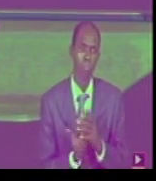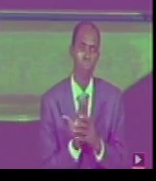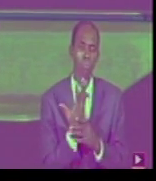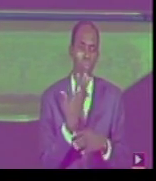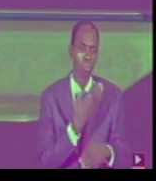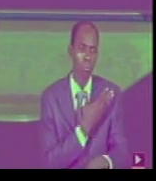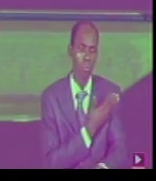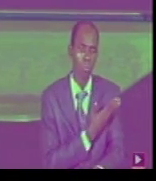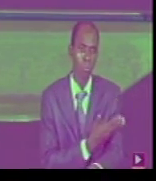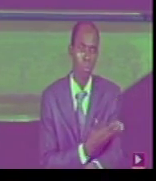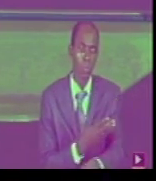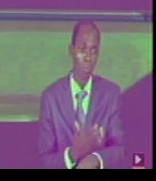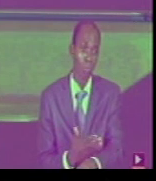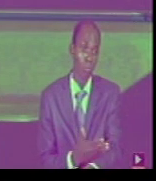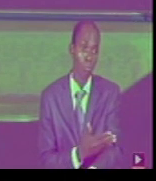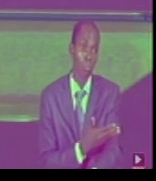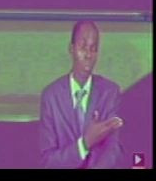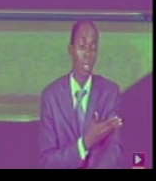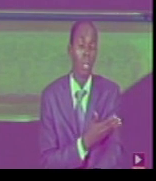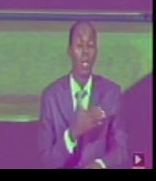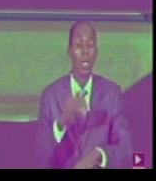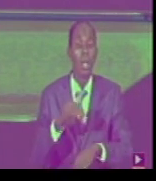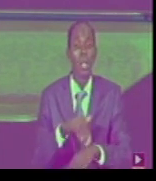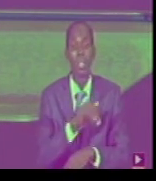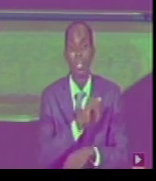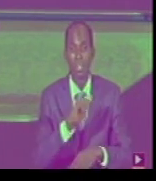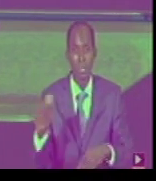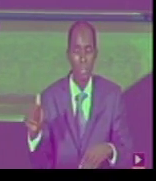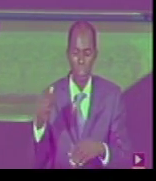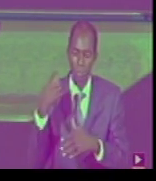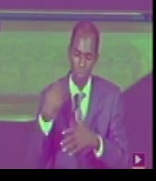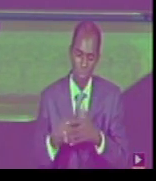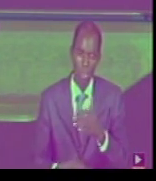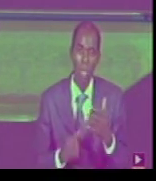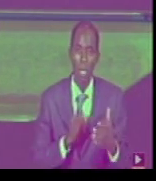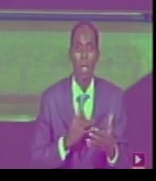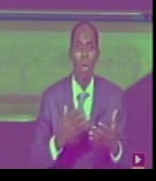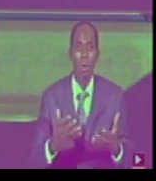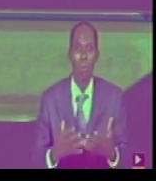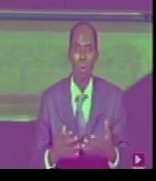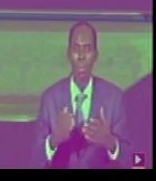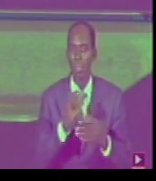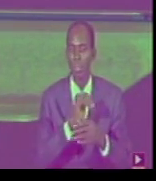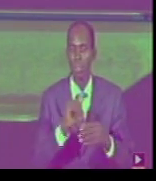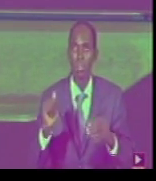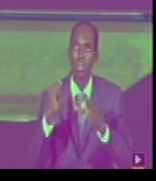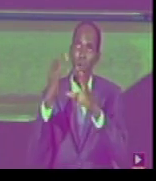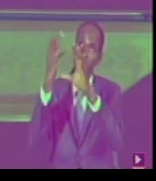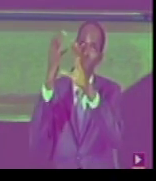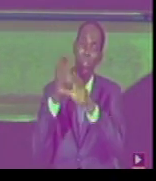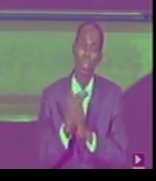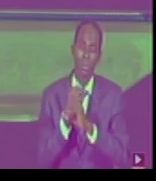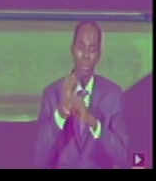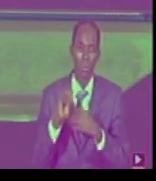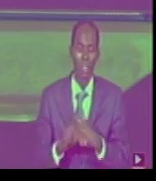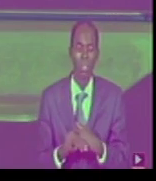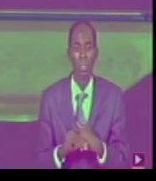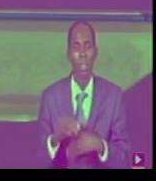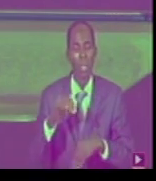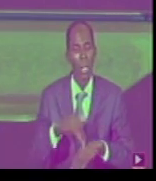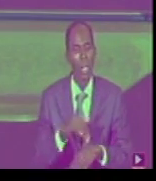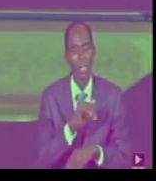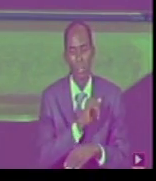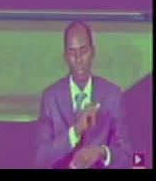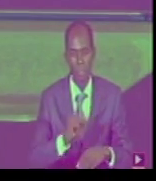a price. I want achievement at a price. I want